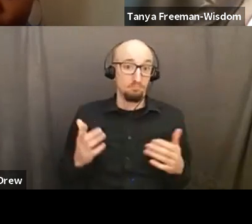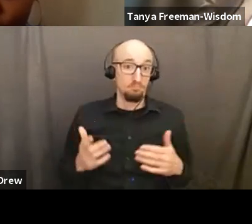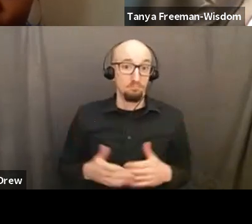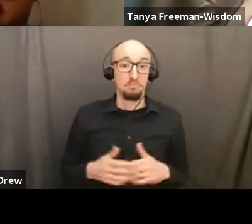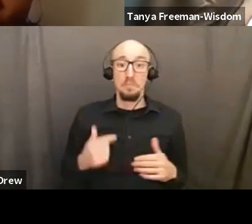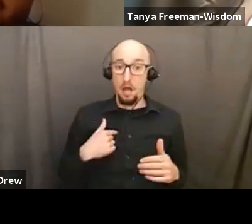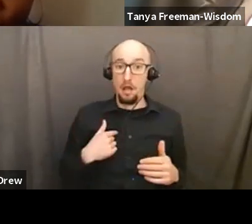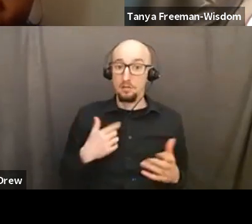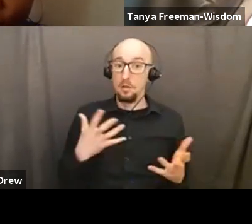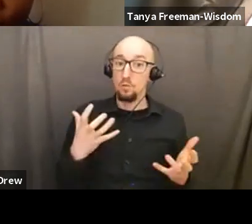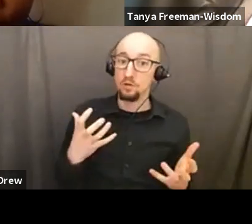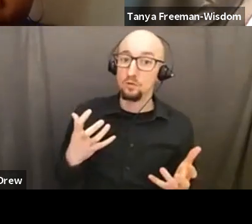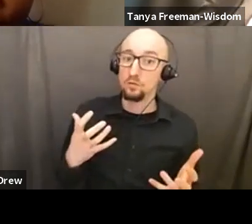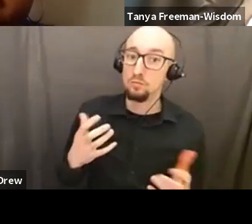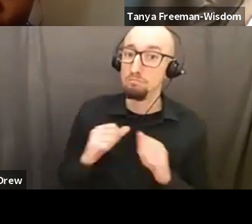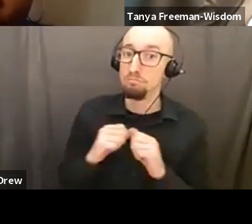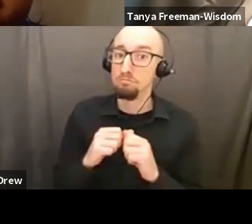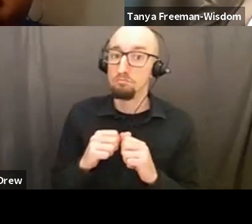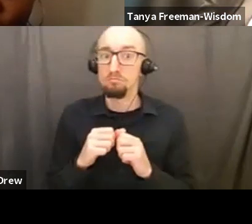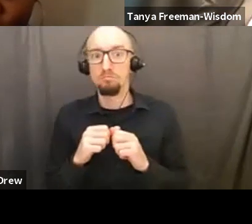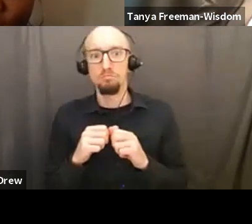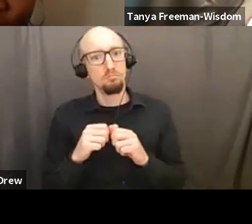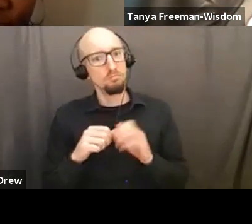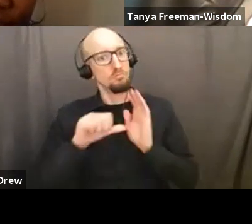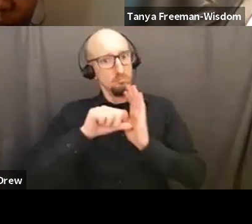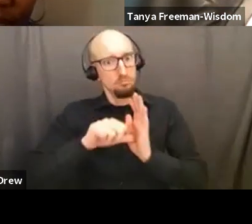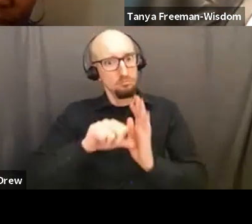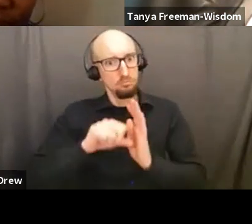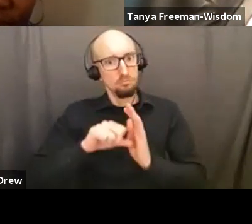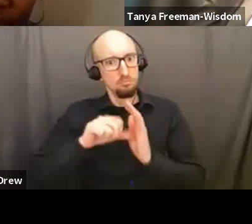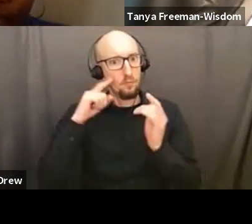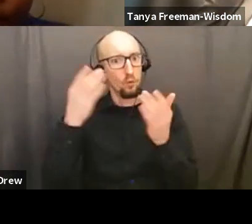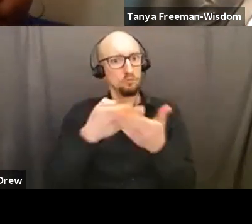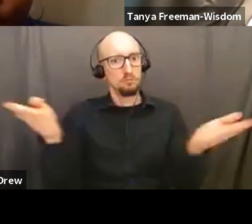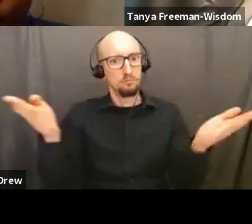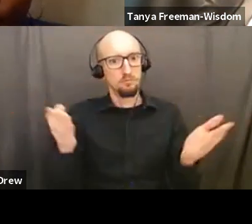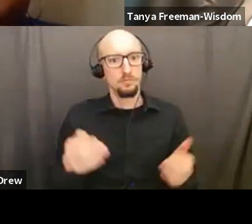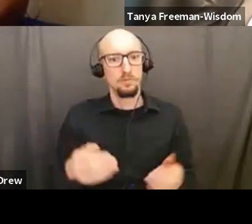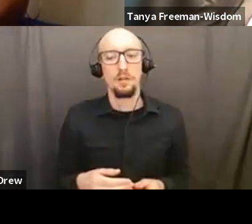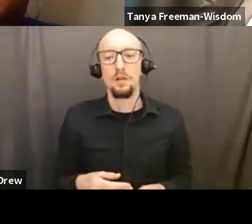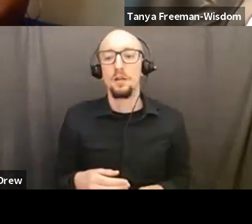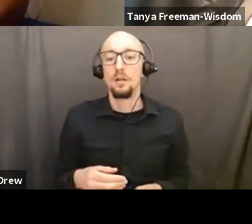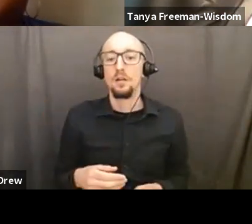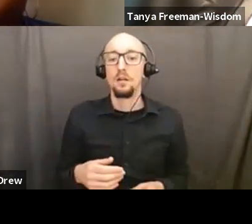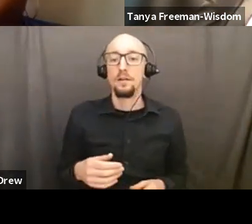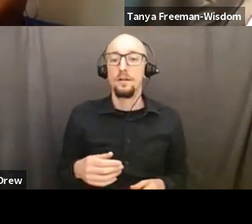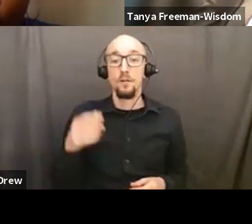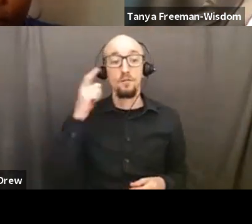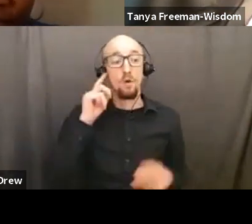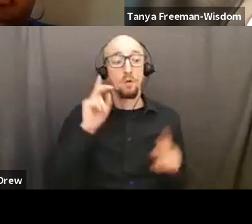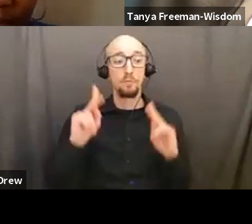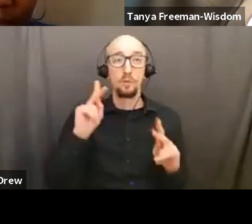I do want to continue to stress publicly that for those who